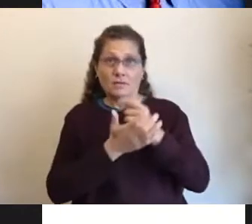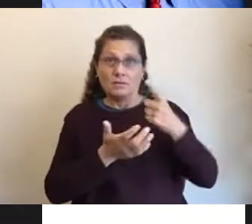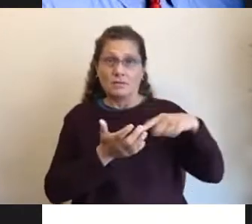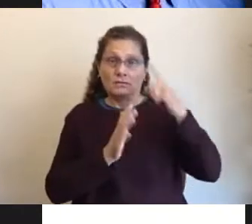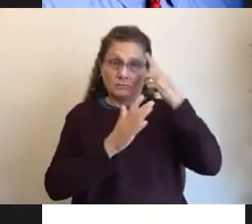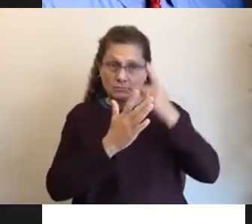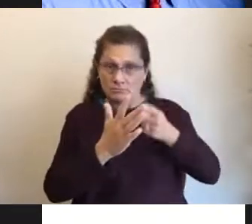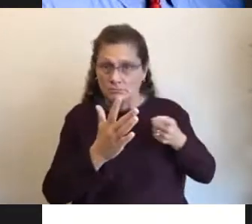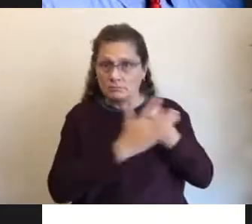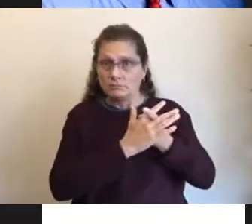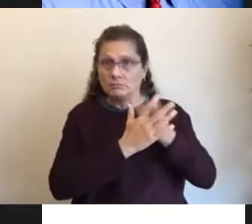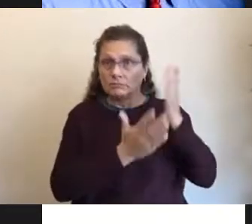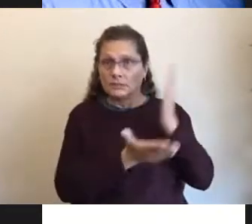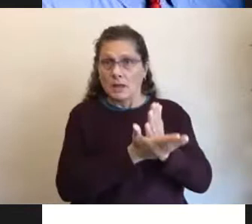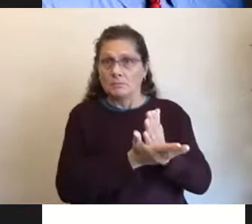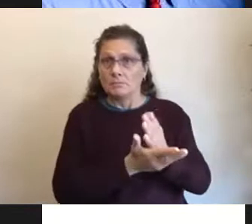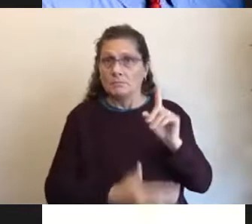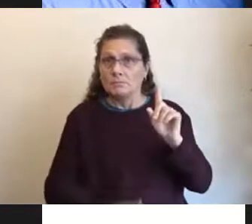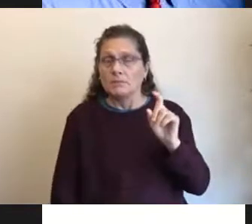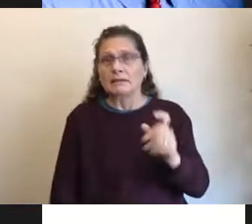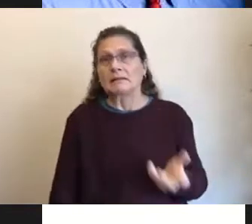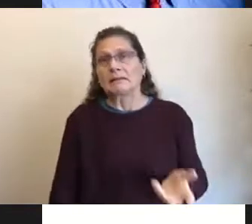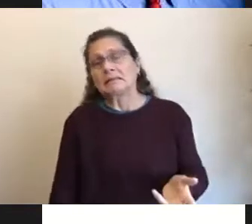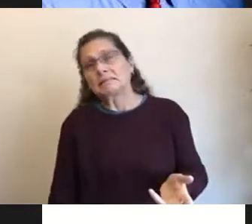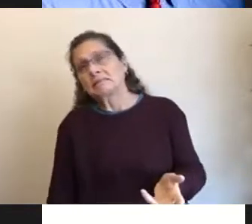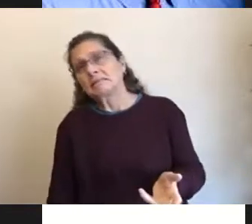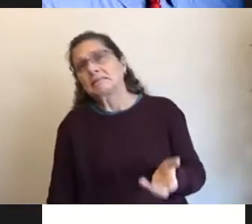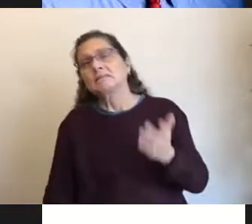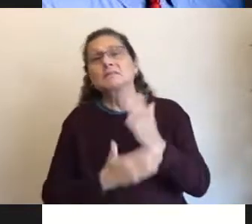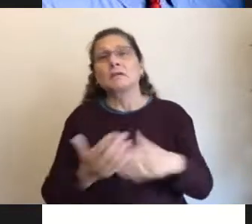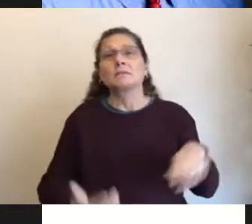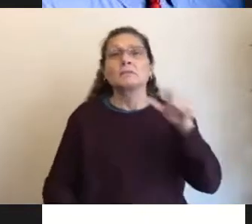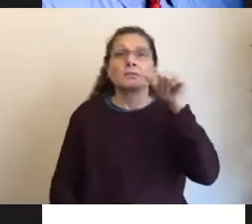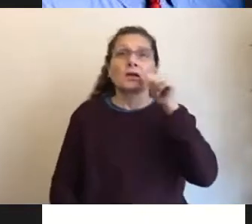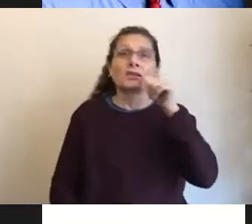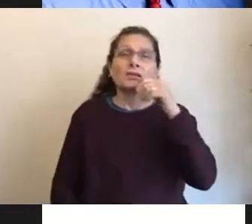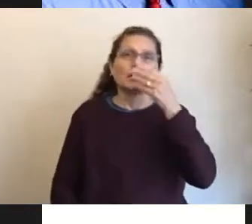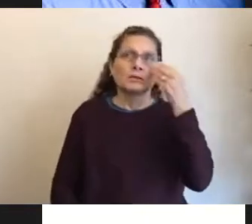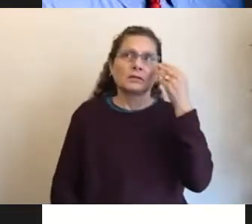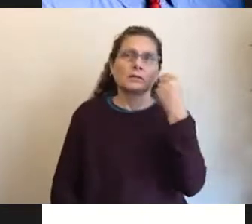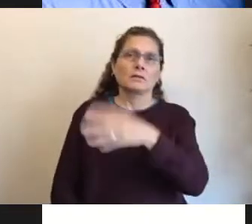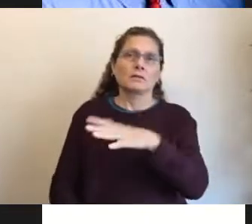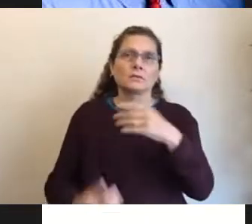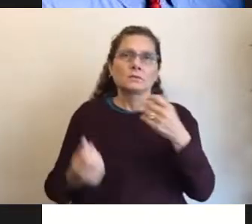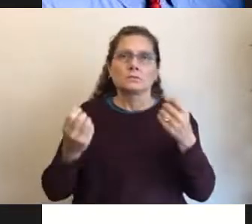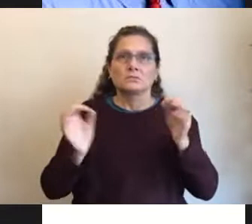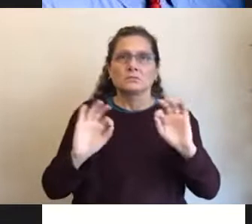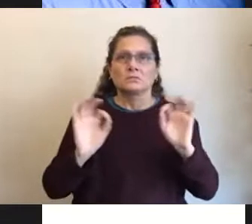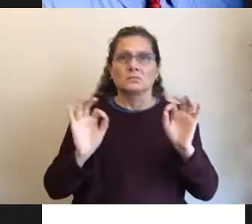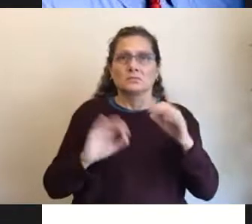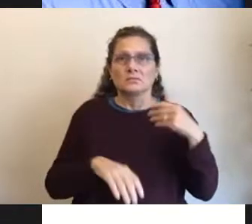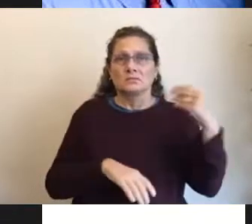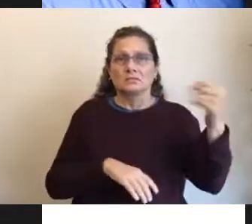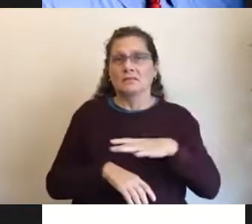some establishments might decide that the fines are worth it. Again, as the commissioner has repeatedly